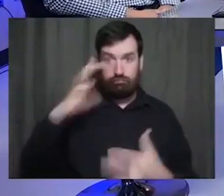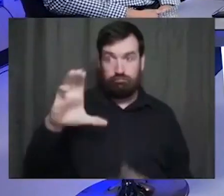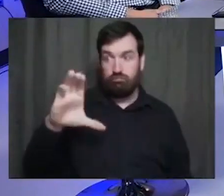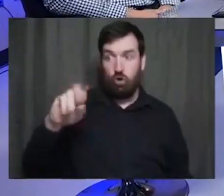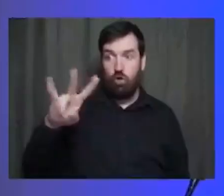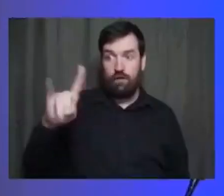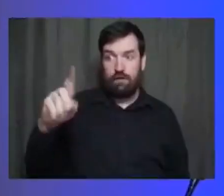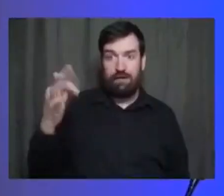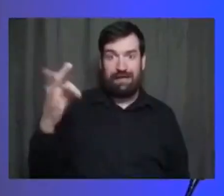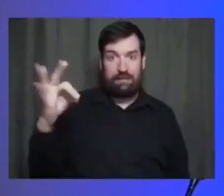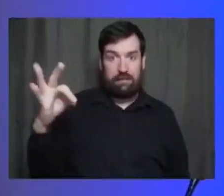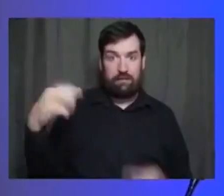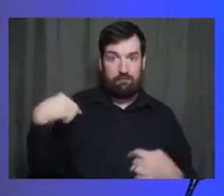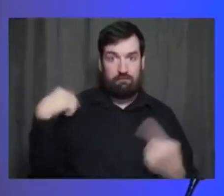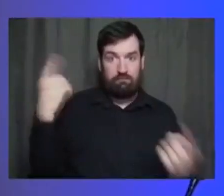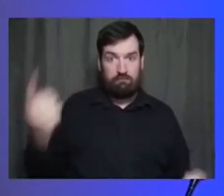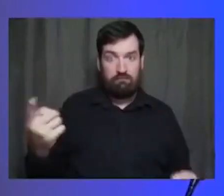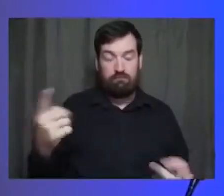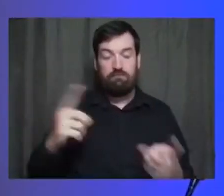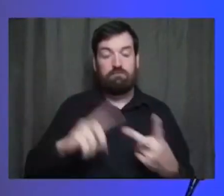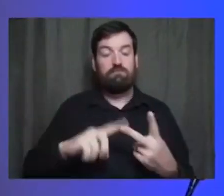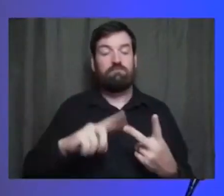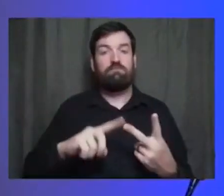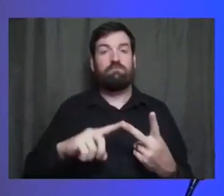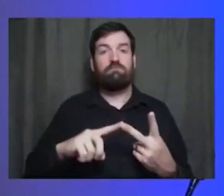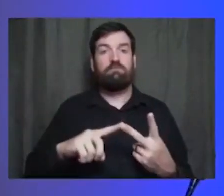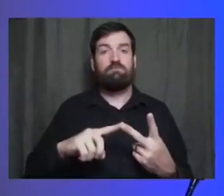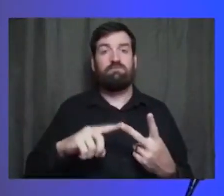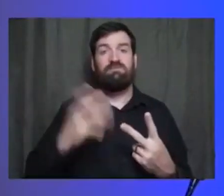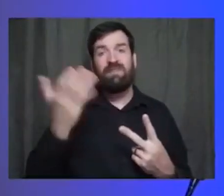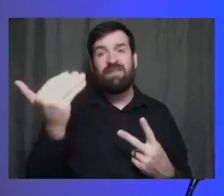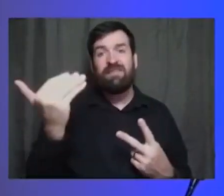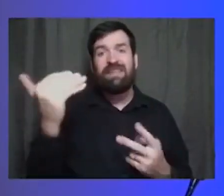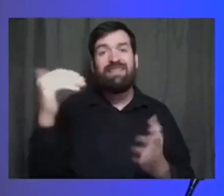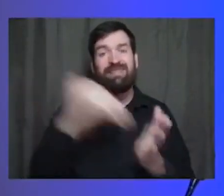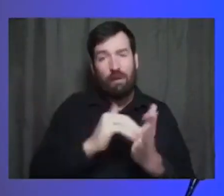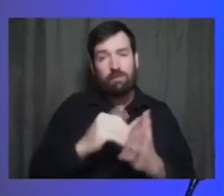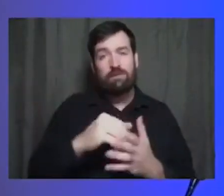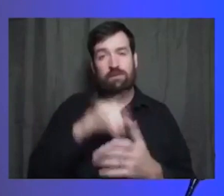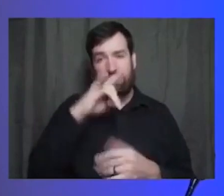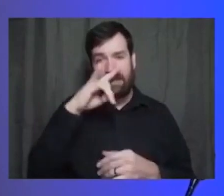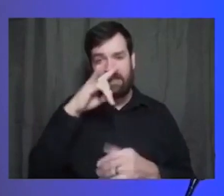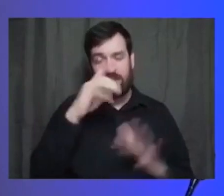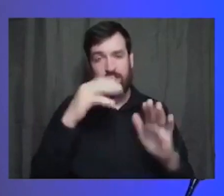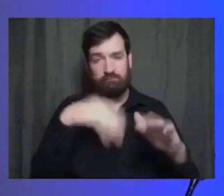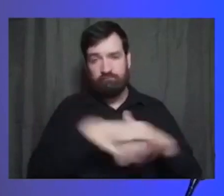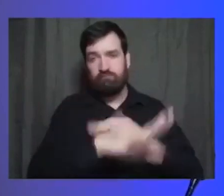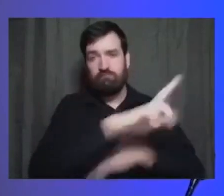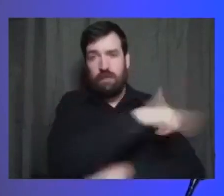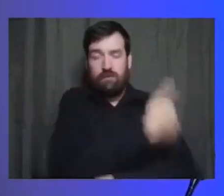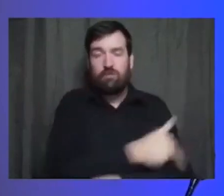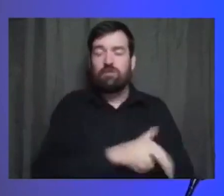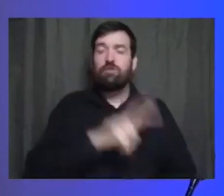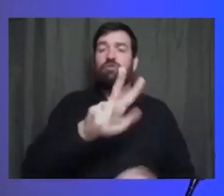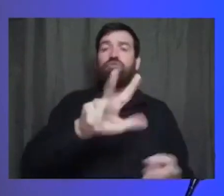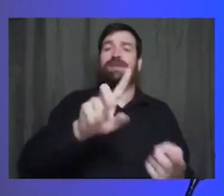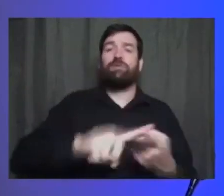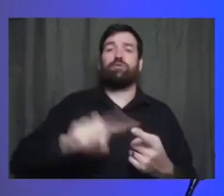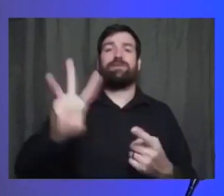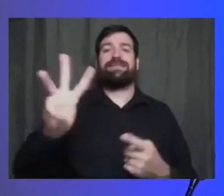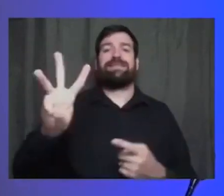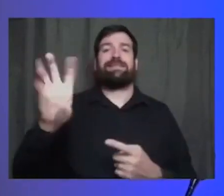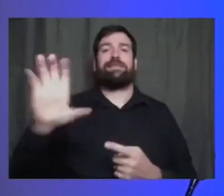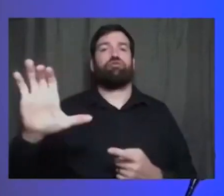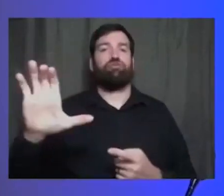years. We've had over 15,000 kids hospitalized. We've had between 300 and 600 deaths. You don't know